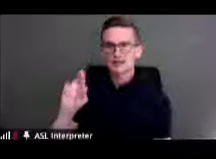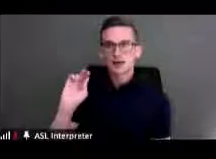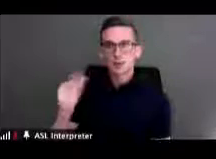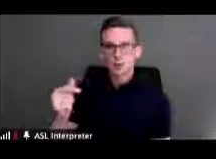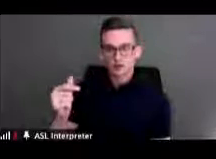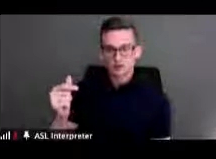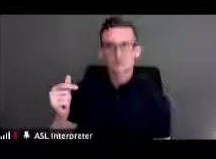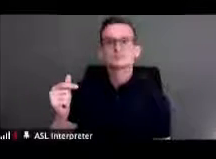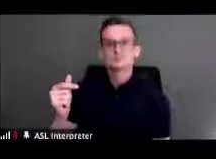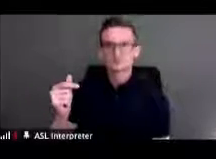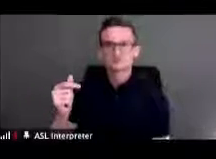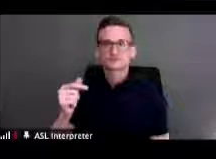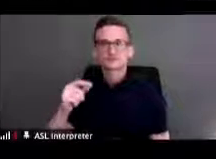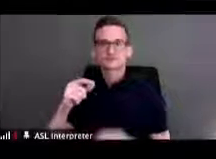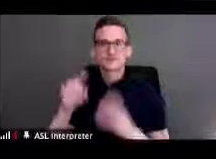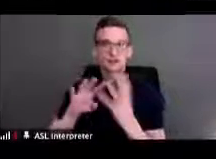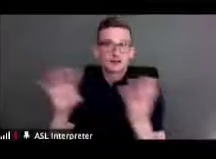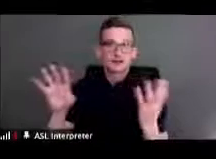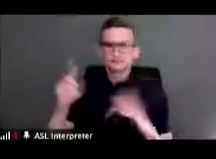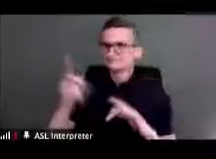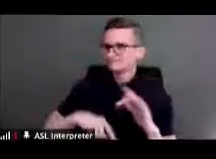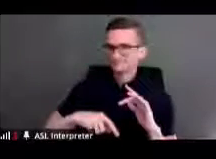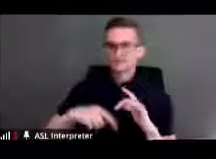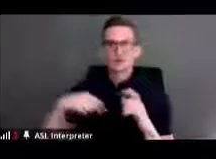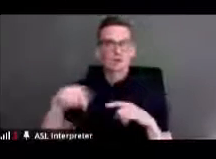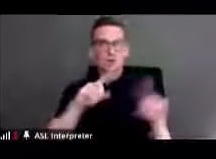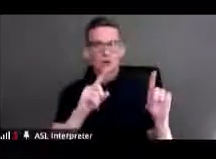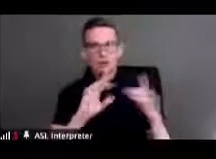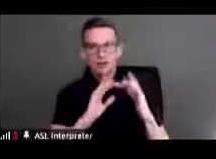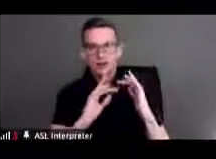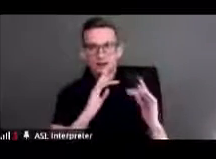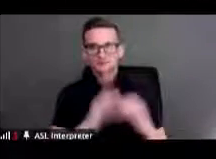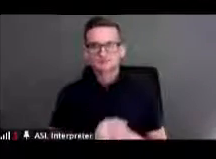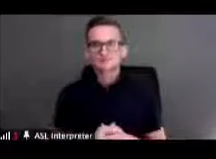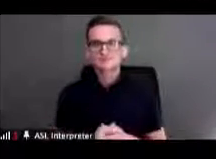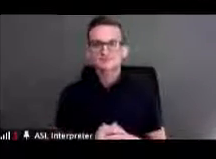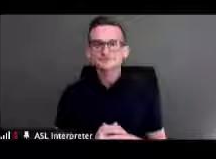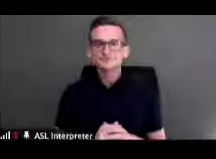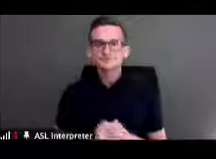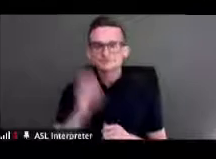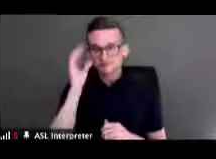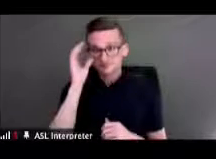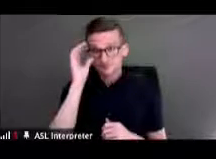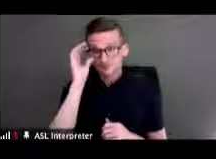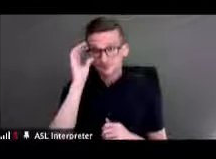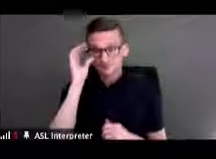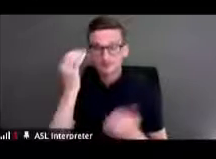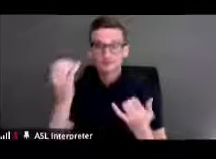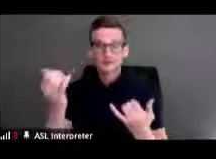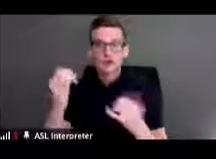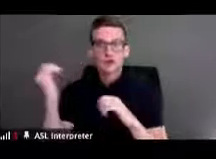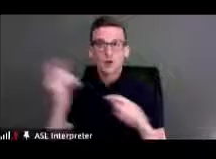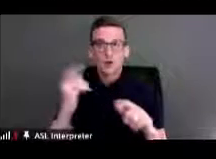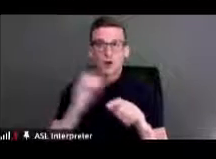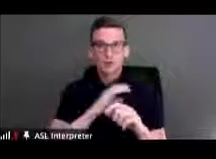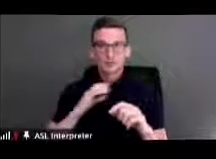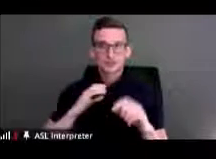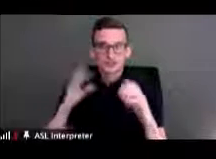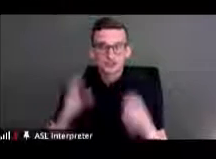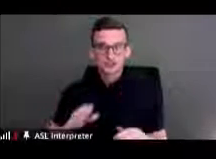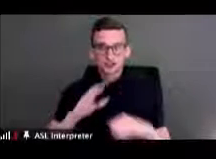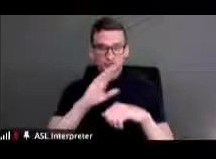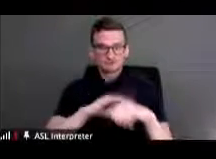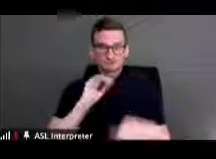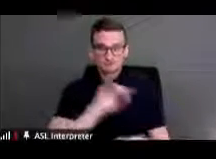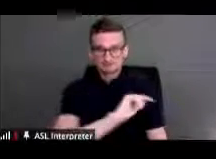drawmycacommunity.org. Skip the line, go online. Now, I will call on all commissioners to introduce themselves and to